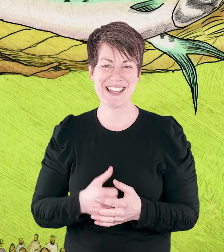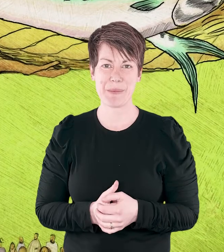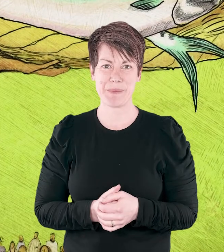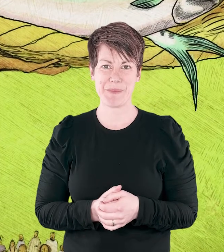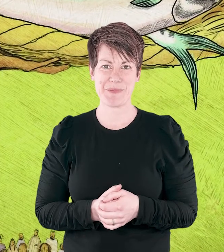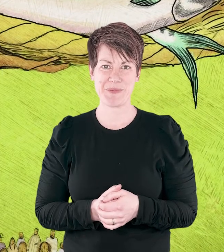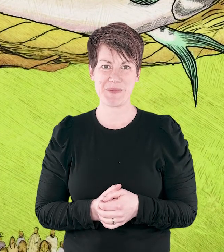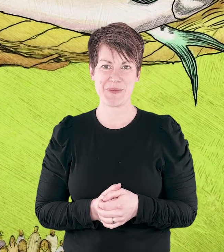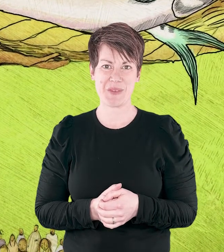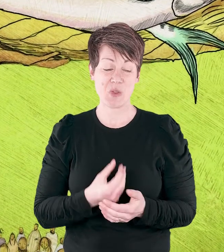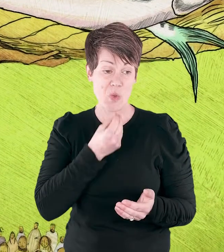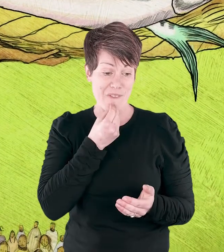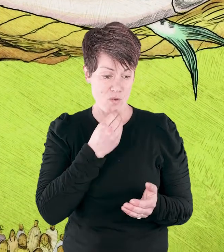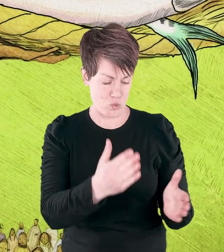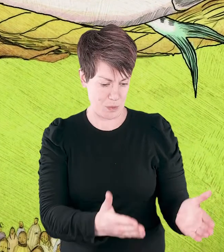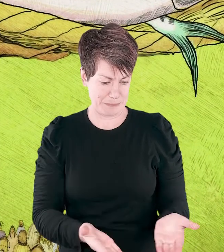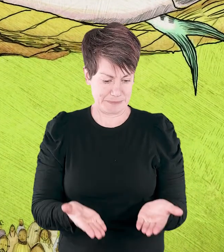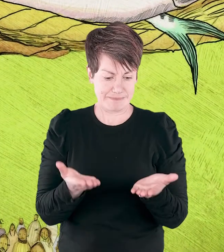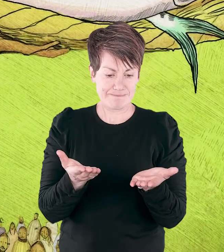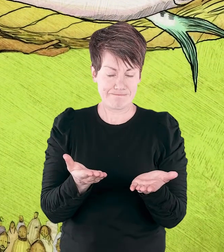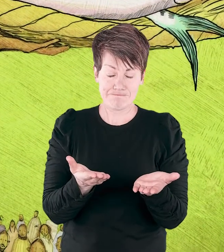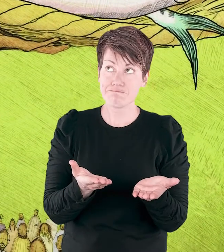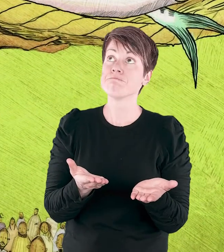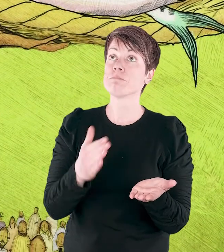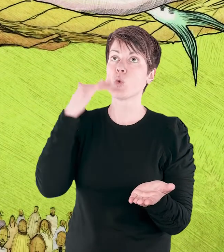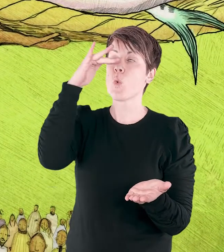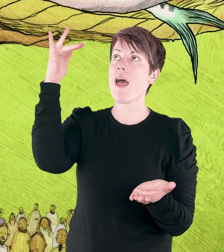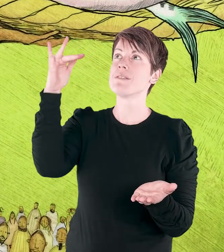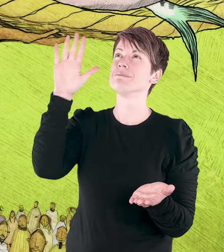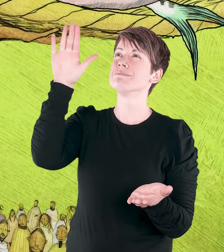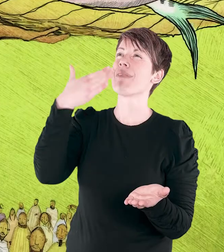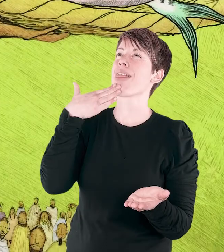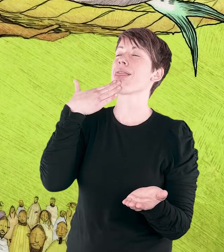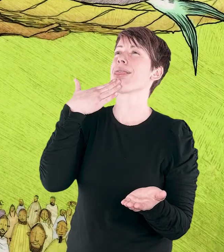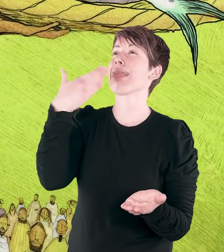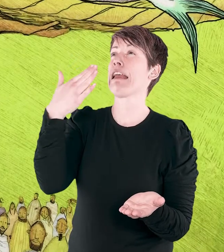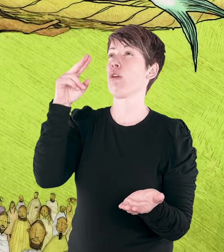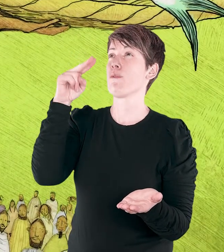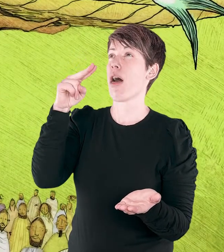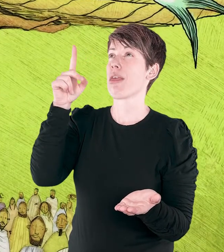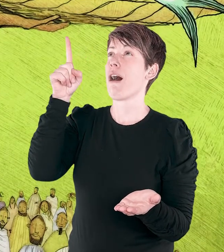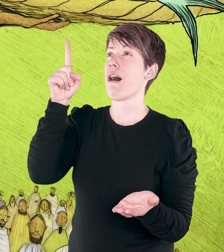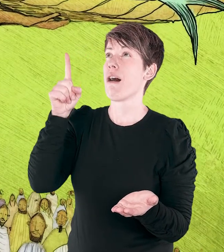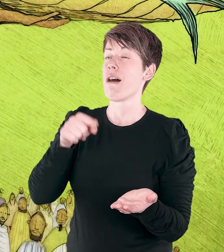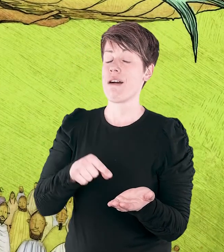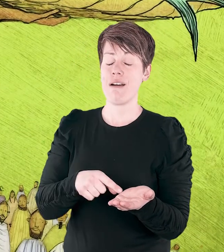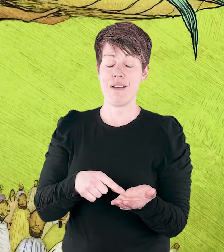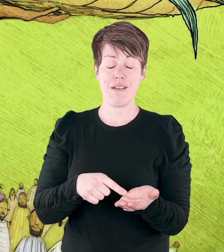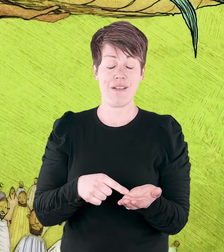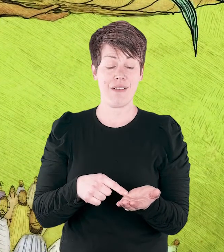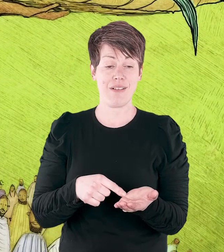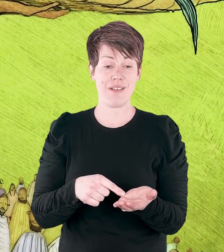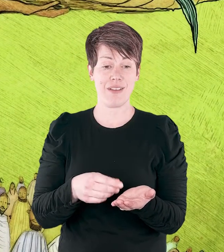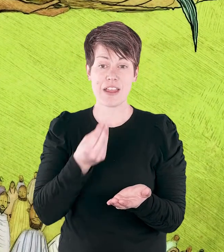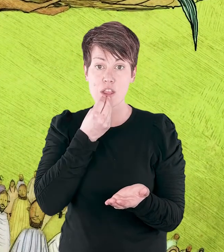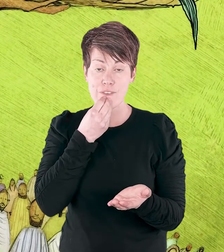Jesus took the little boy's lunch, looked up to heaven, and thanked his Father. Then Jesus gave